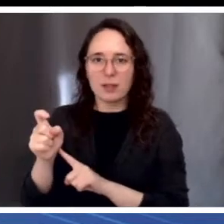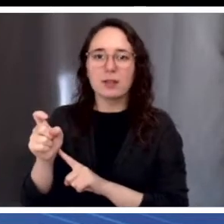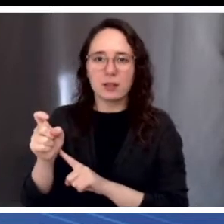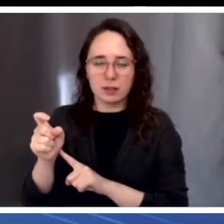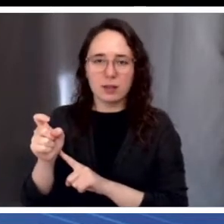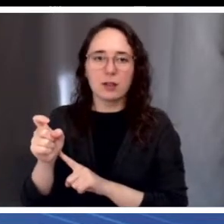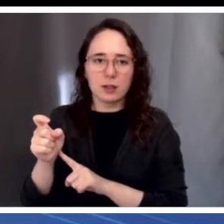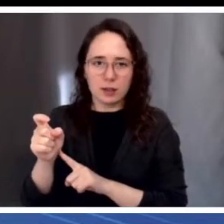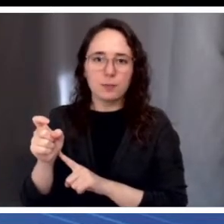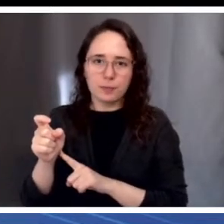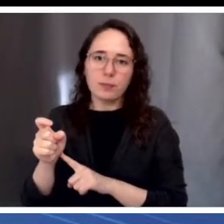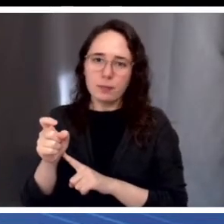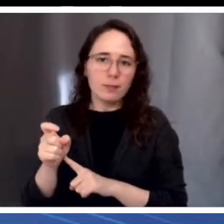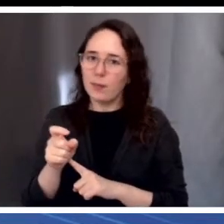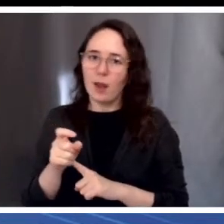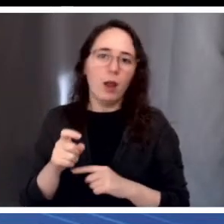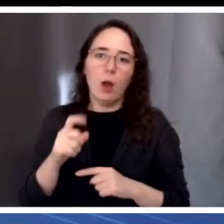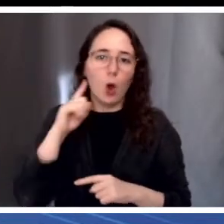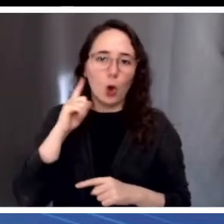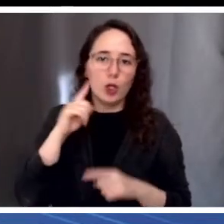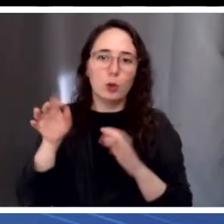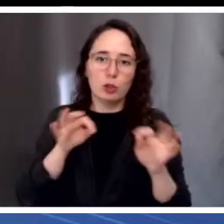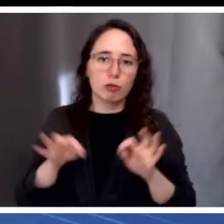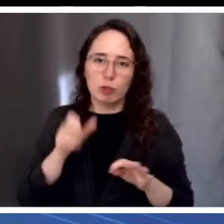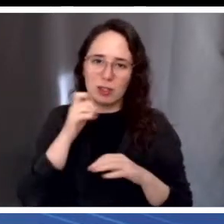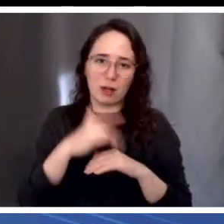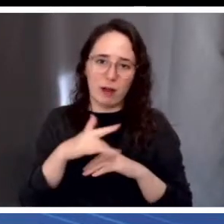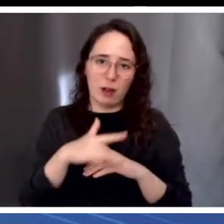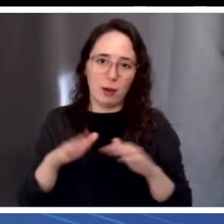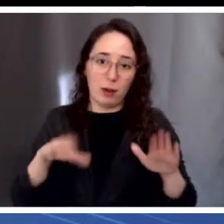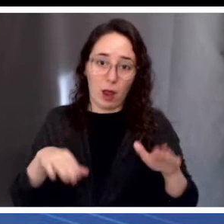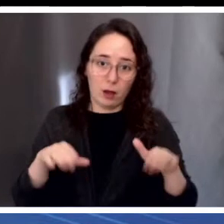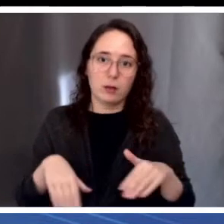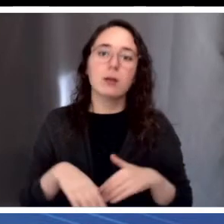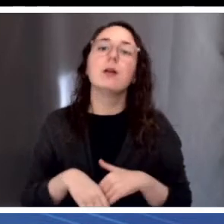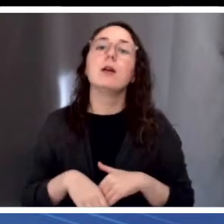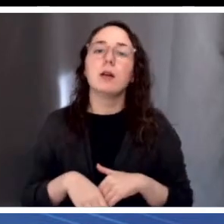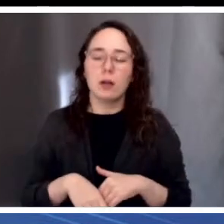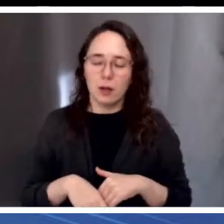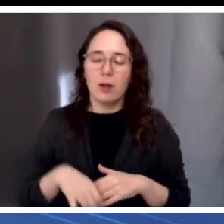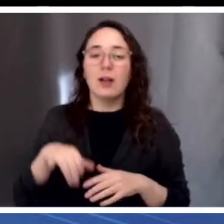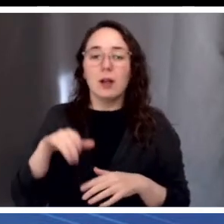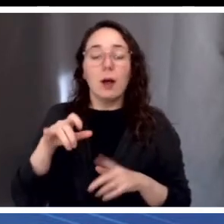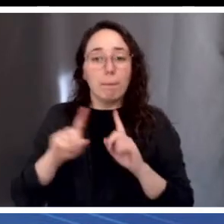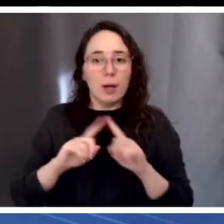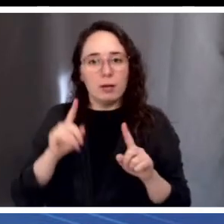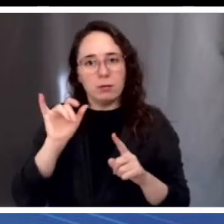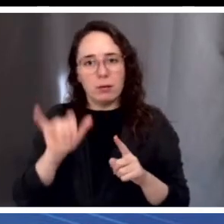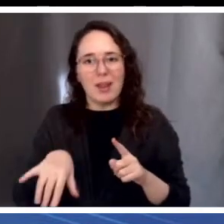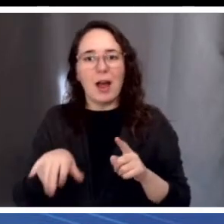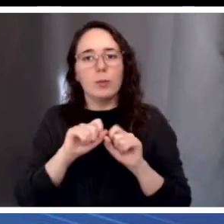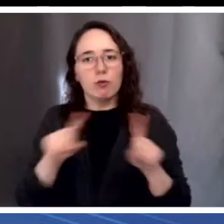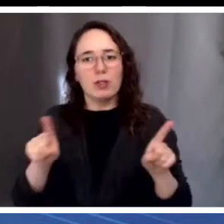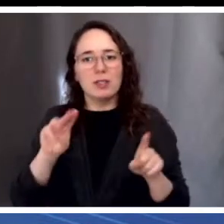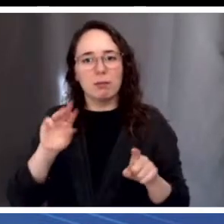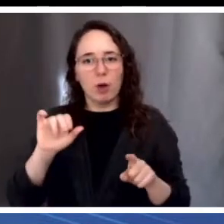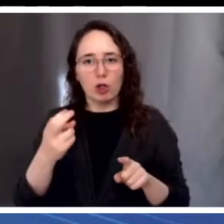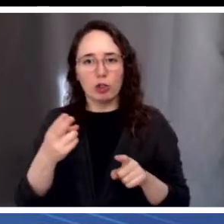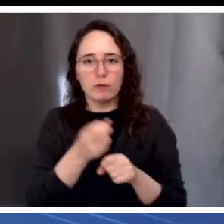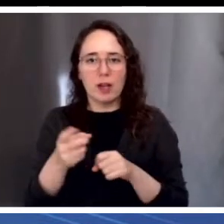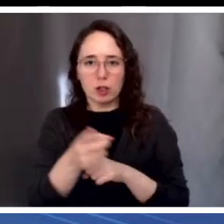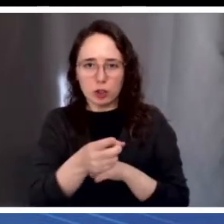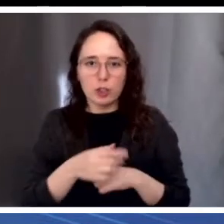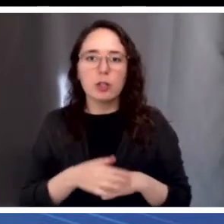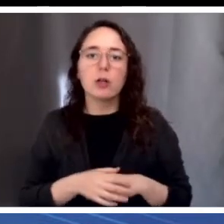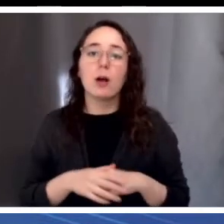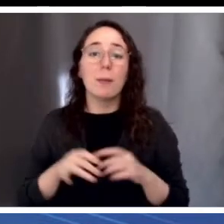change and a big shift. Very exciting, by the way, very challenging film. Now that moves very, very, very, very, very quickly, right? We have lots of